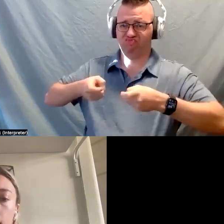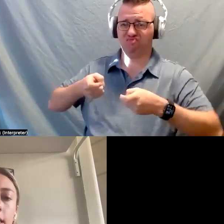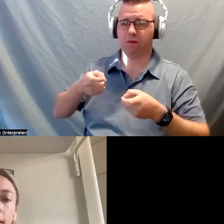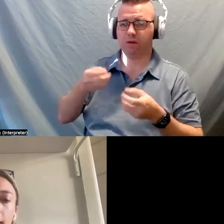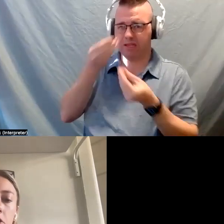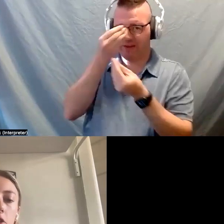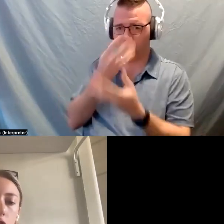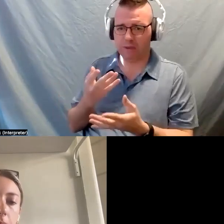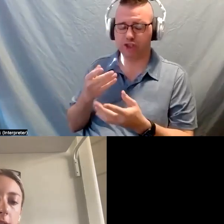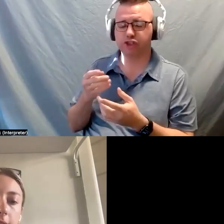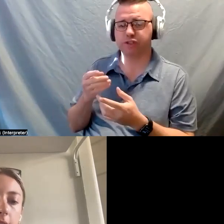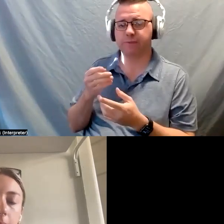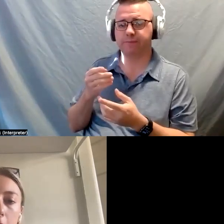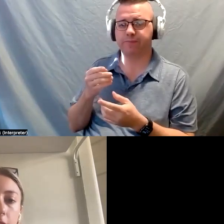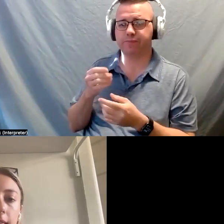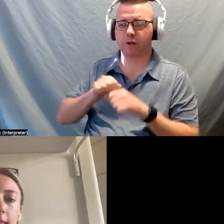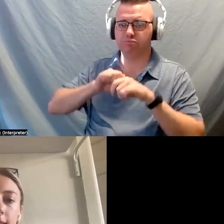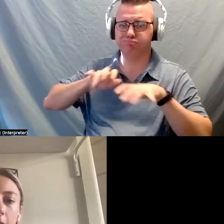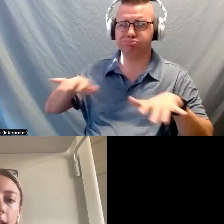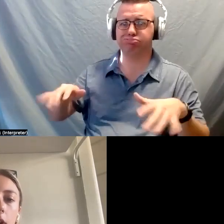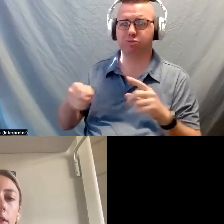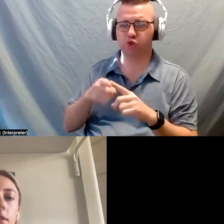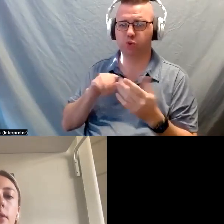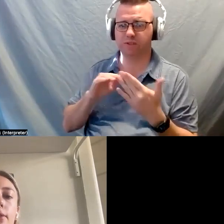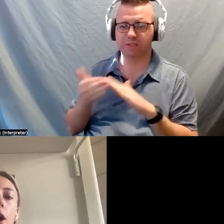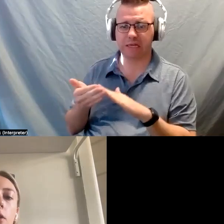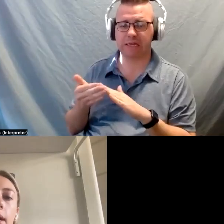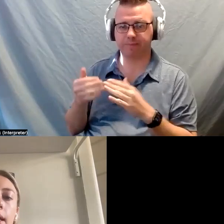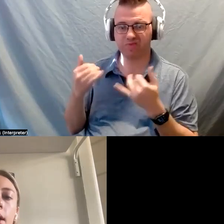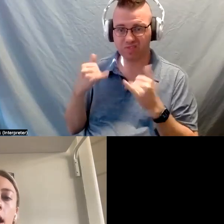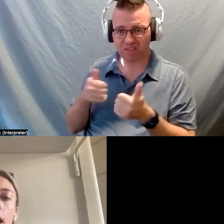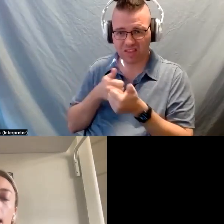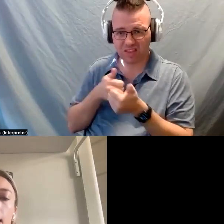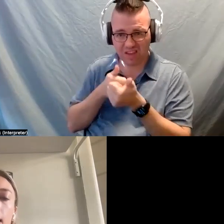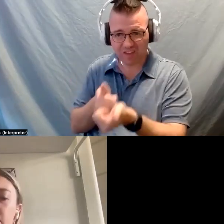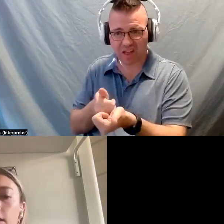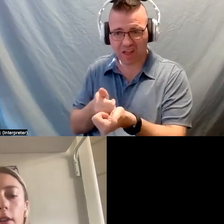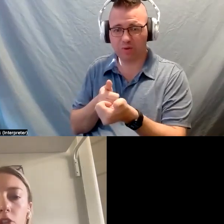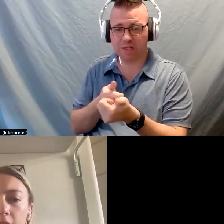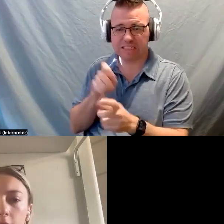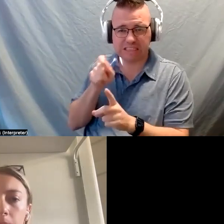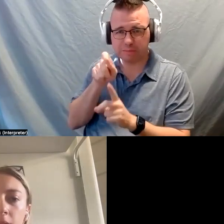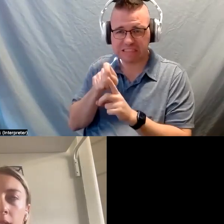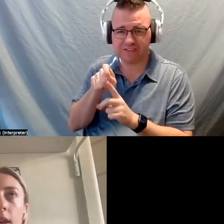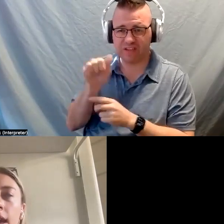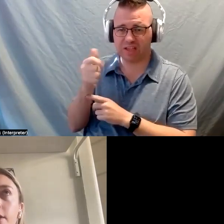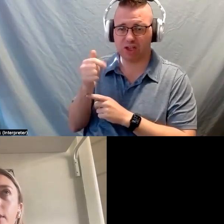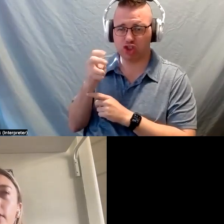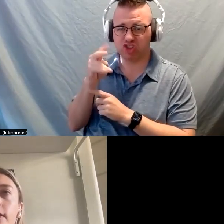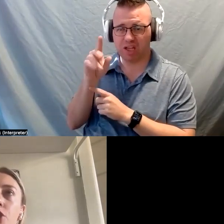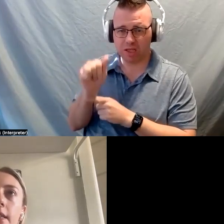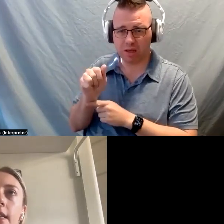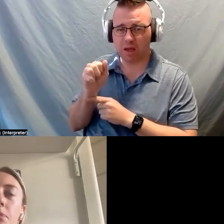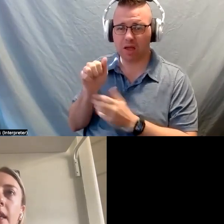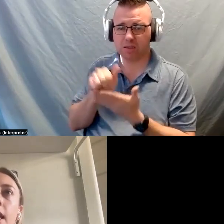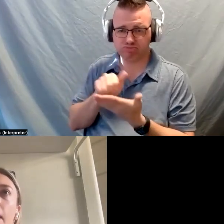creating the content that is distributed out into society are still following a particular agenda? in